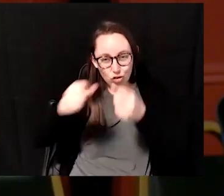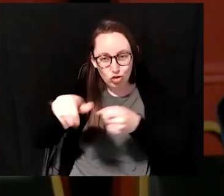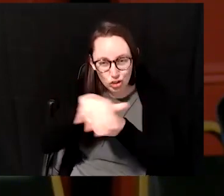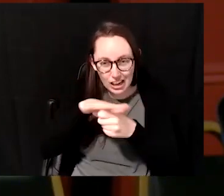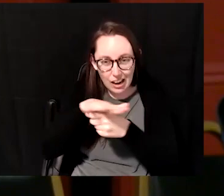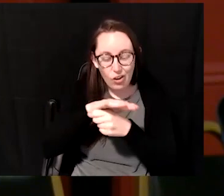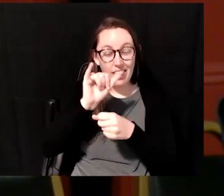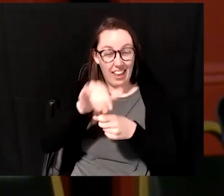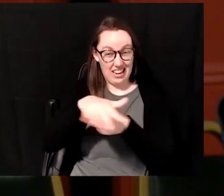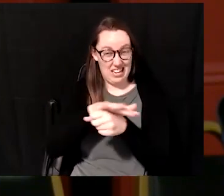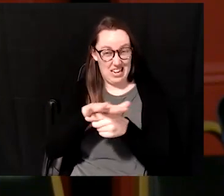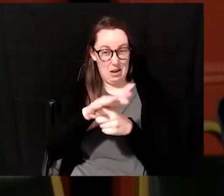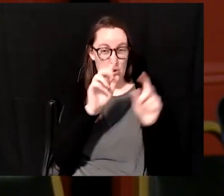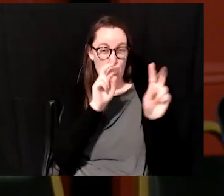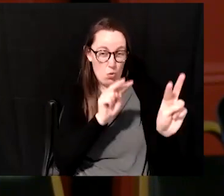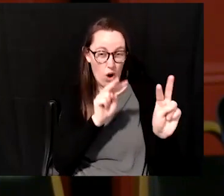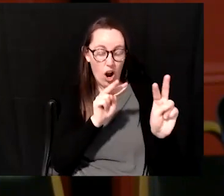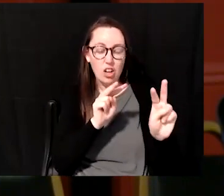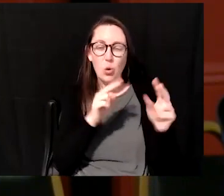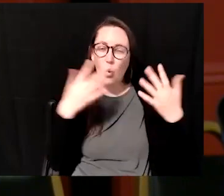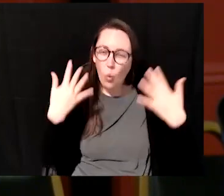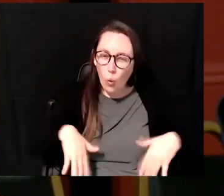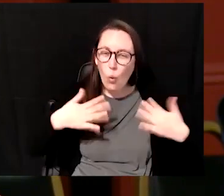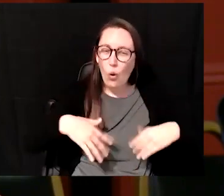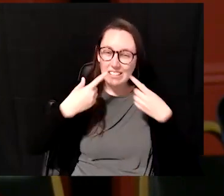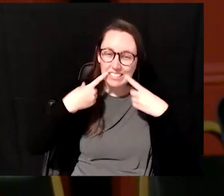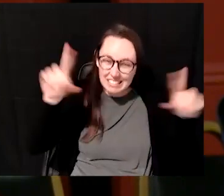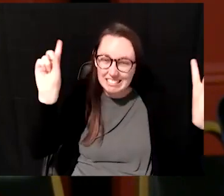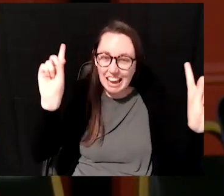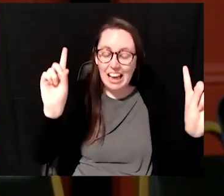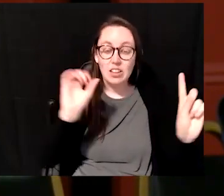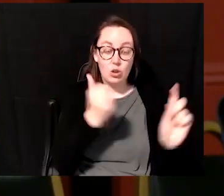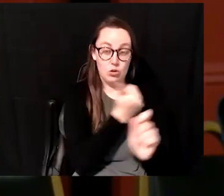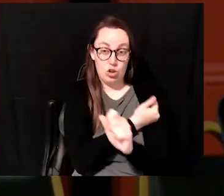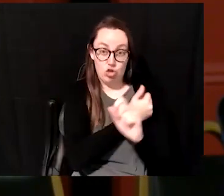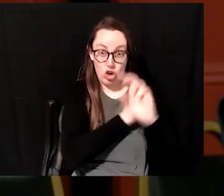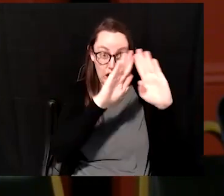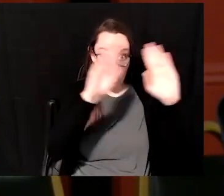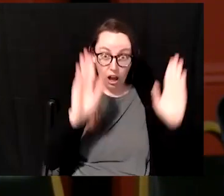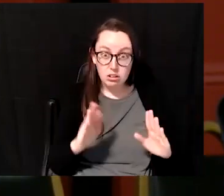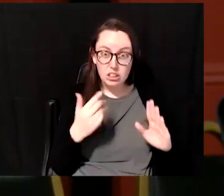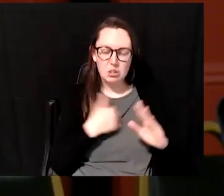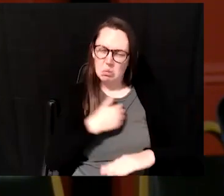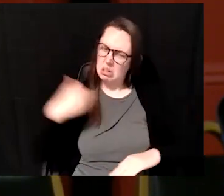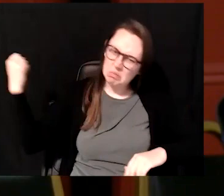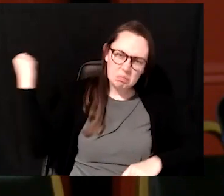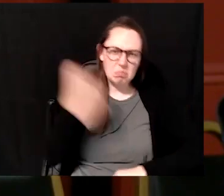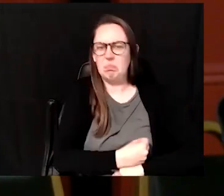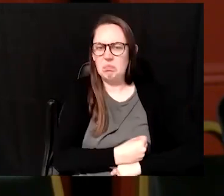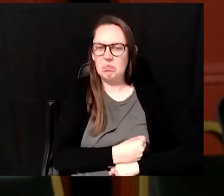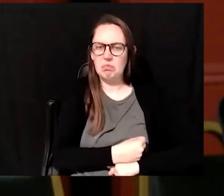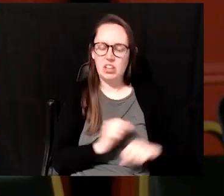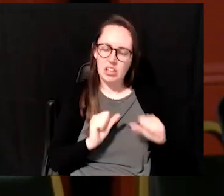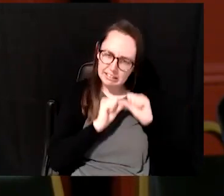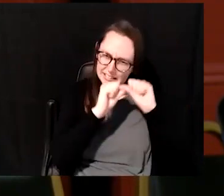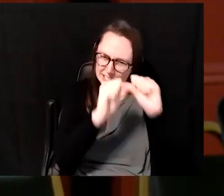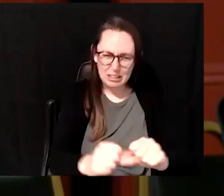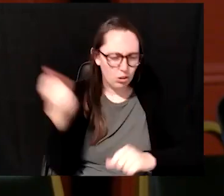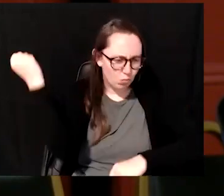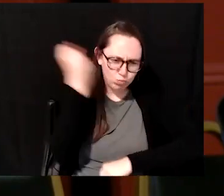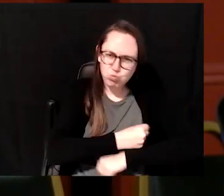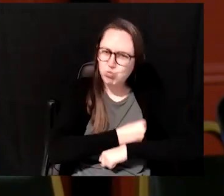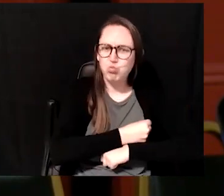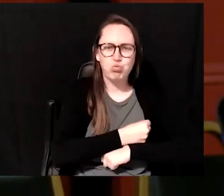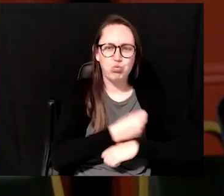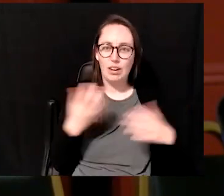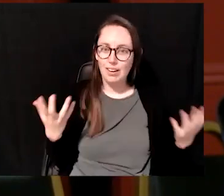able to shut down drug houses and keep them shut down for years at a time and I think perhaps